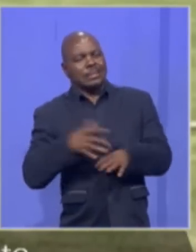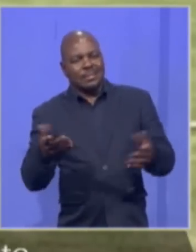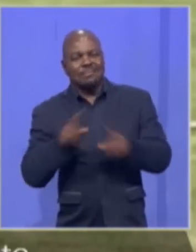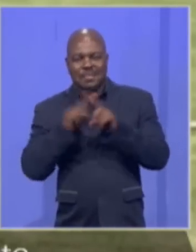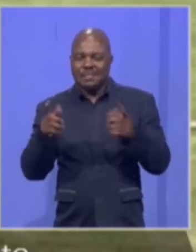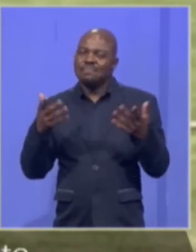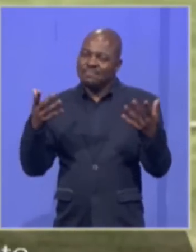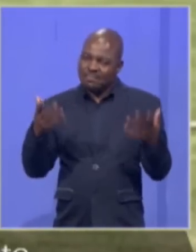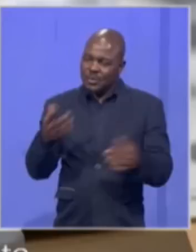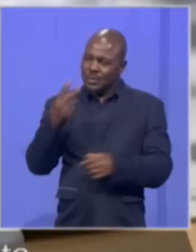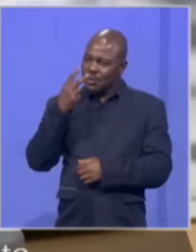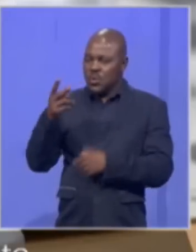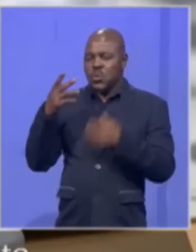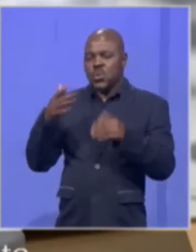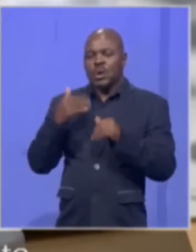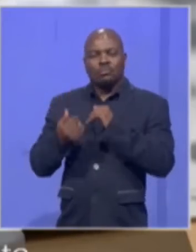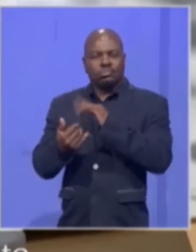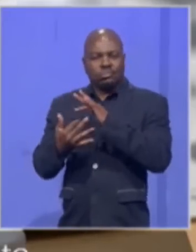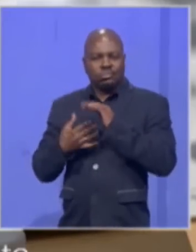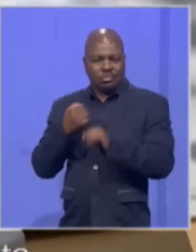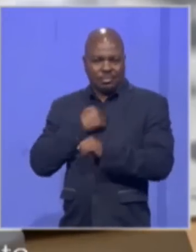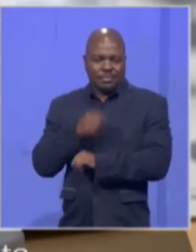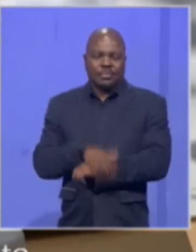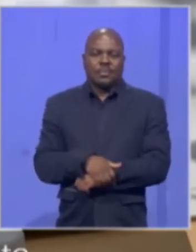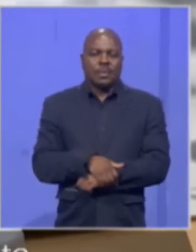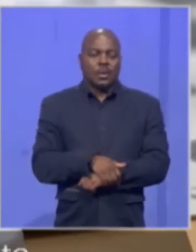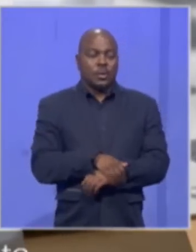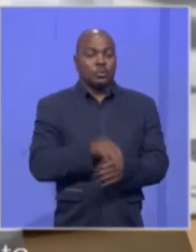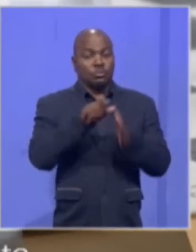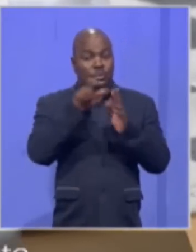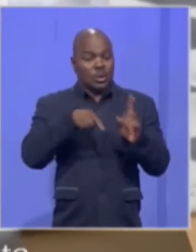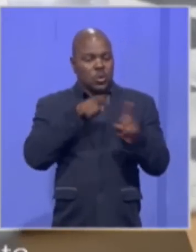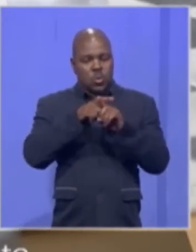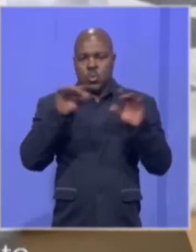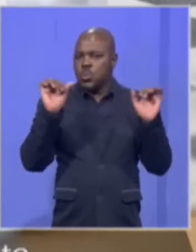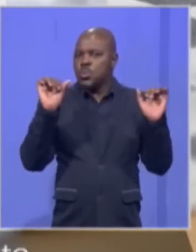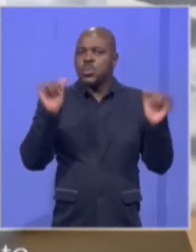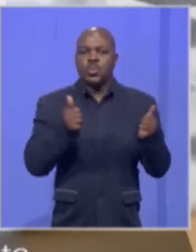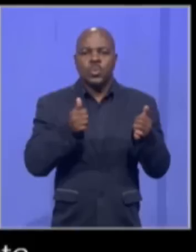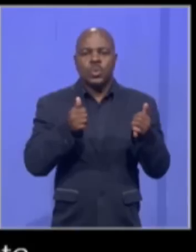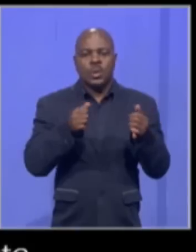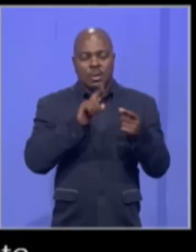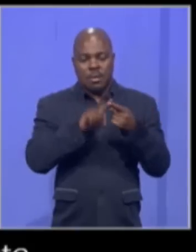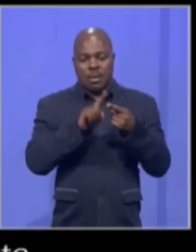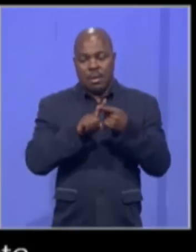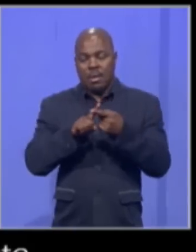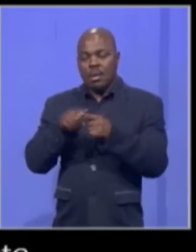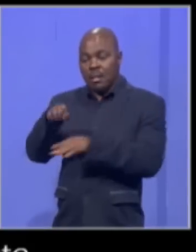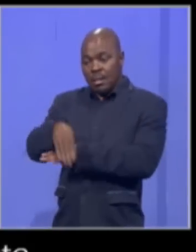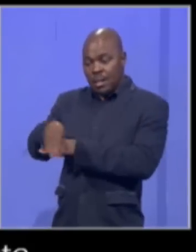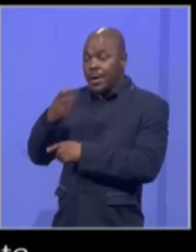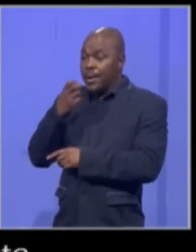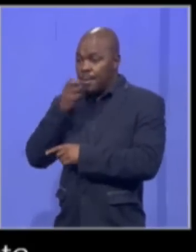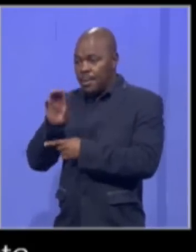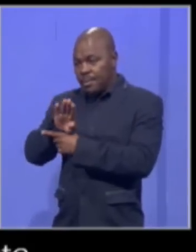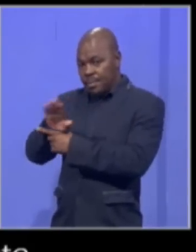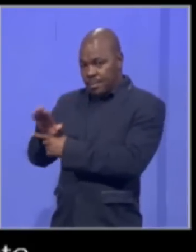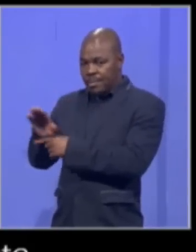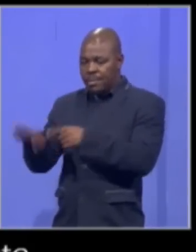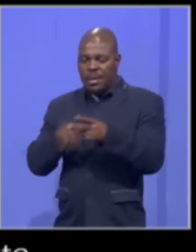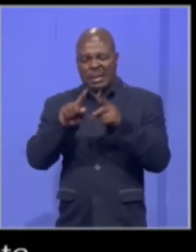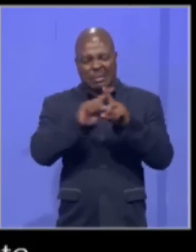been a huge inspiration. Amy ke e mong wa barutwana ba hlwahlwa sekolong. Ka ntle le ho ba molaodi wa cricket, o bapala dipapadi